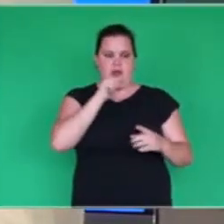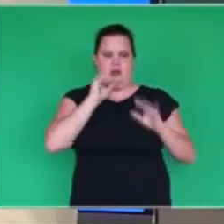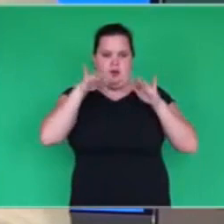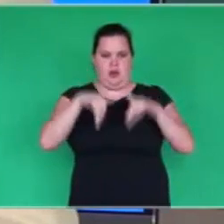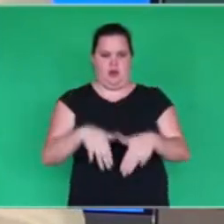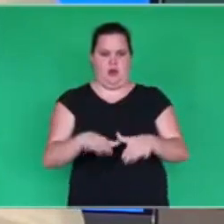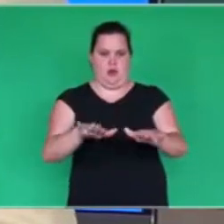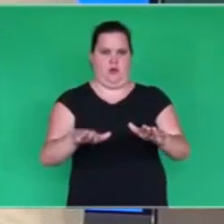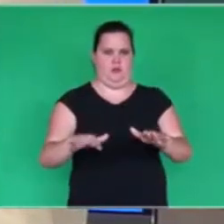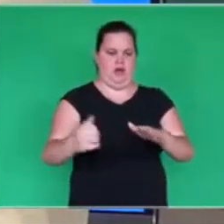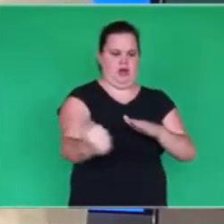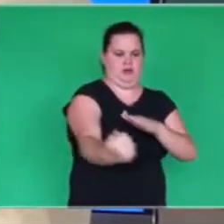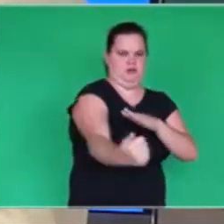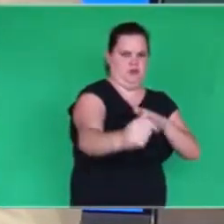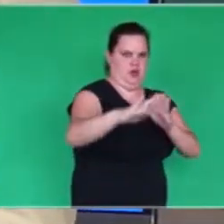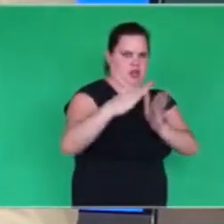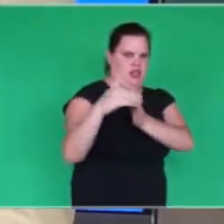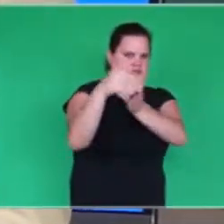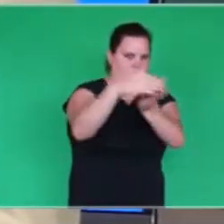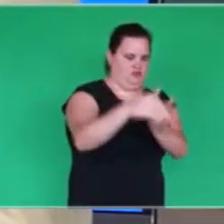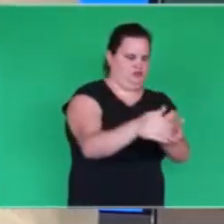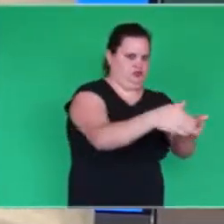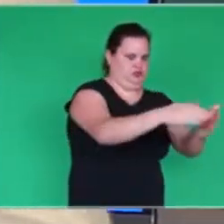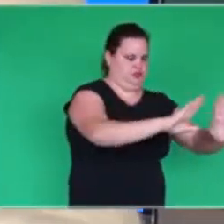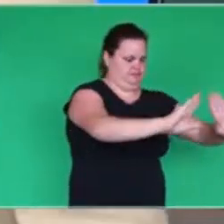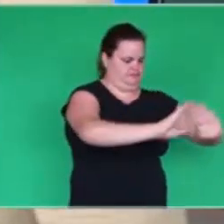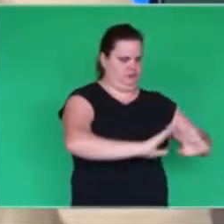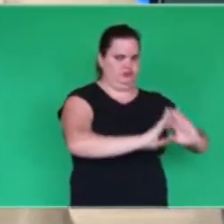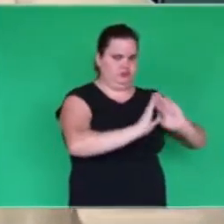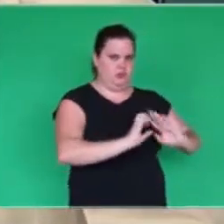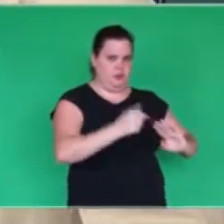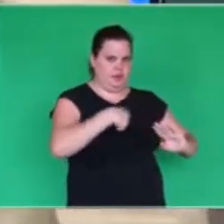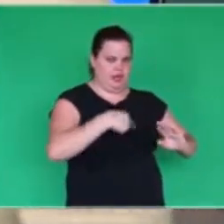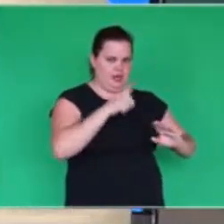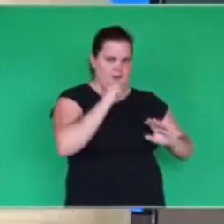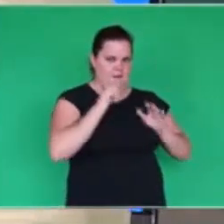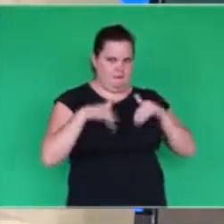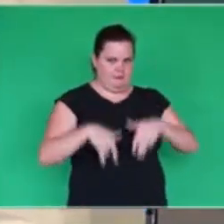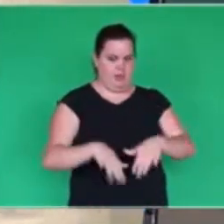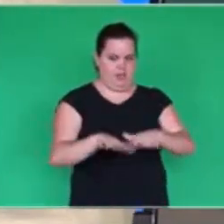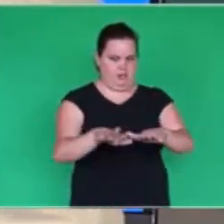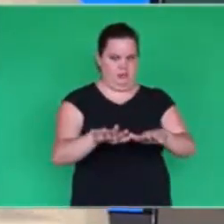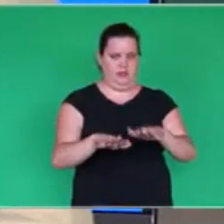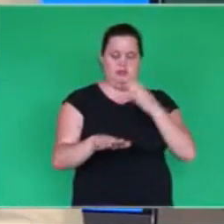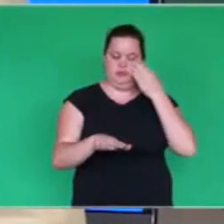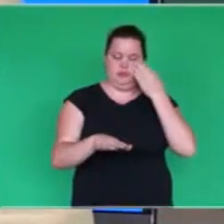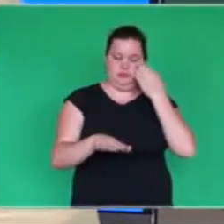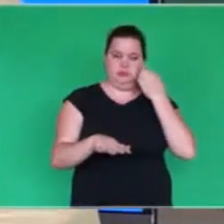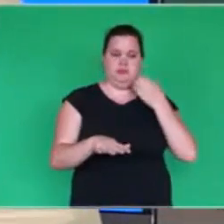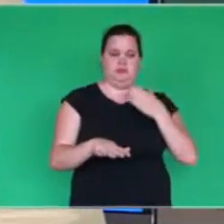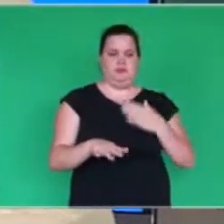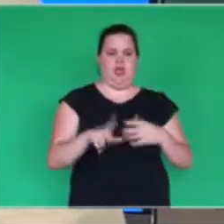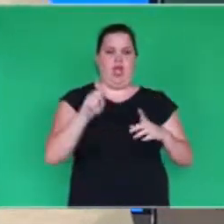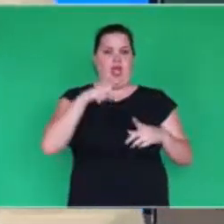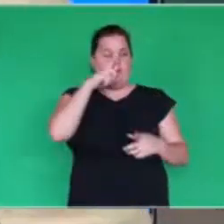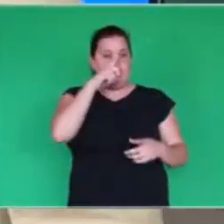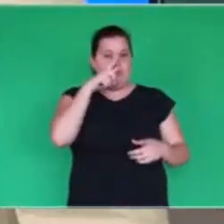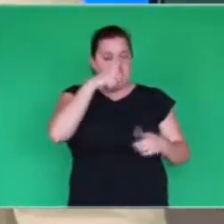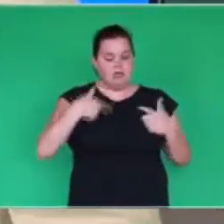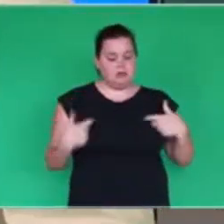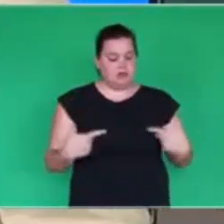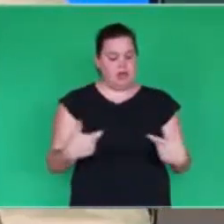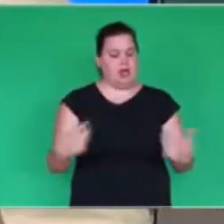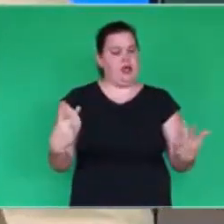region. We see that this is used up until today. It is in this region where Israel has placed most